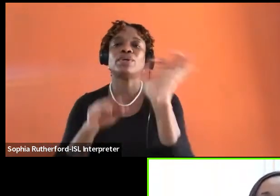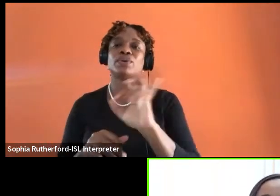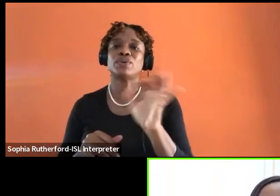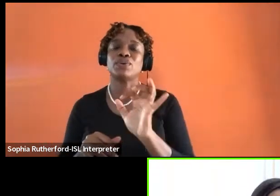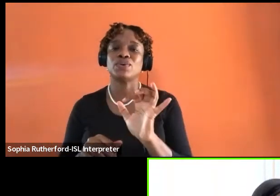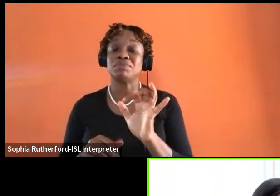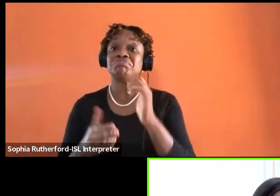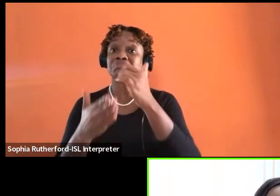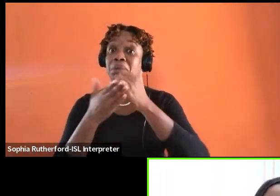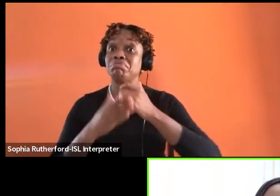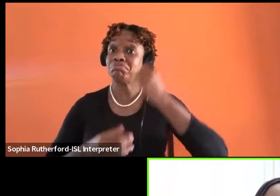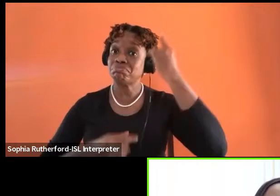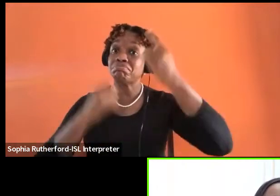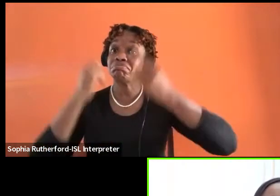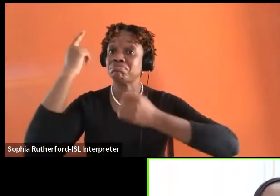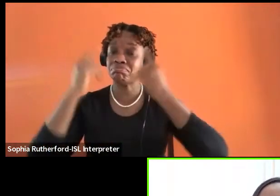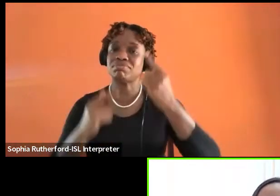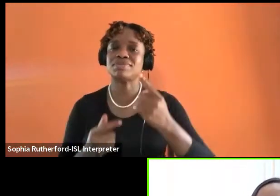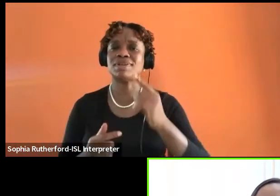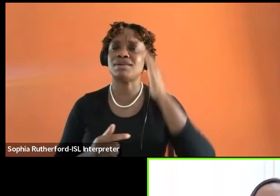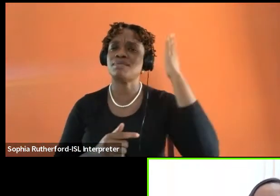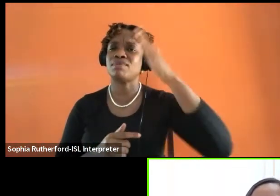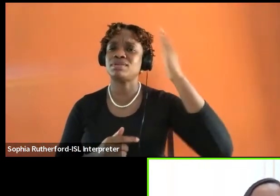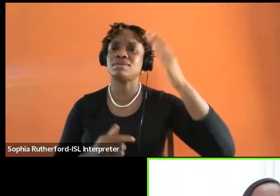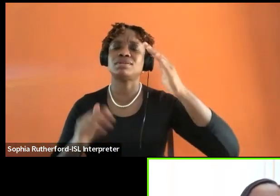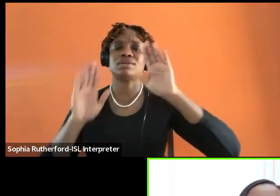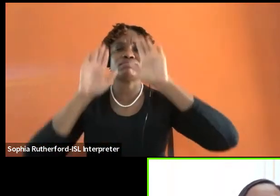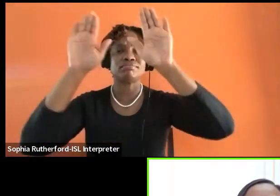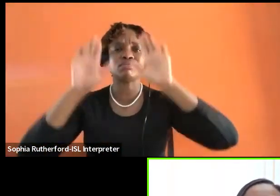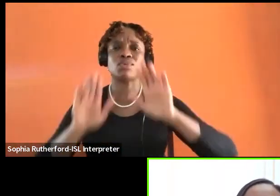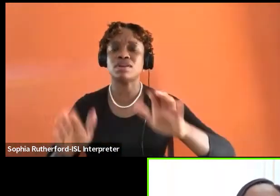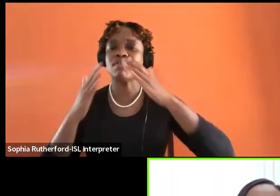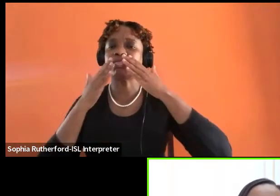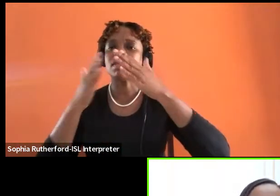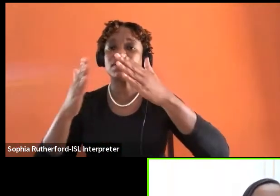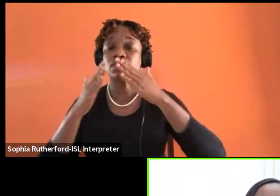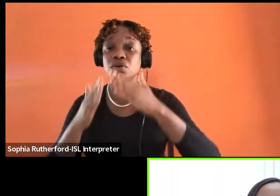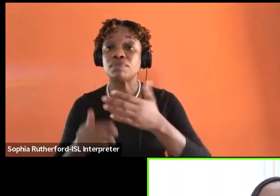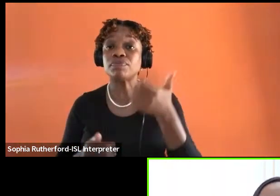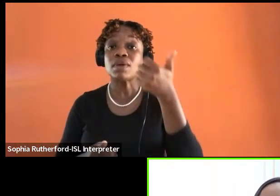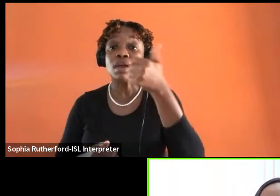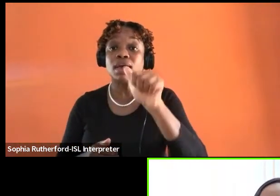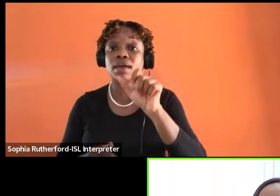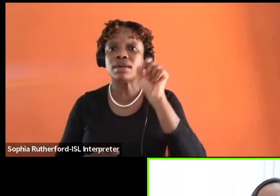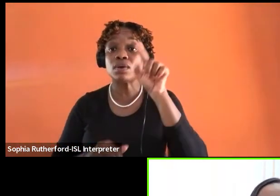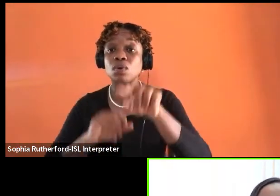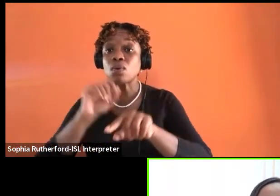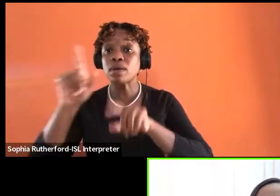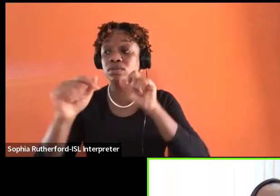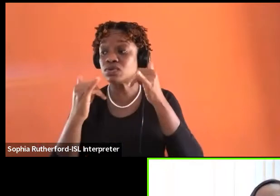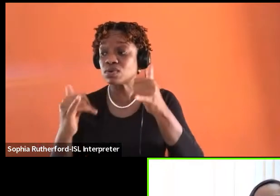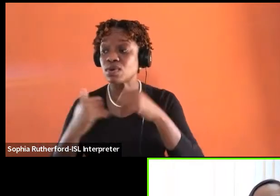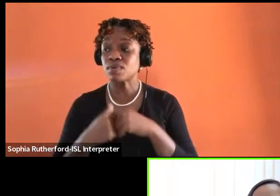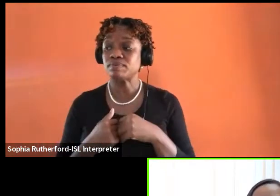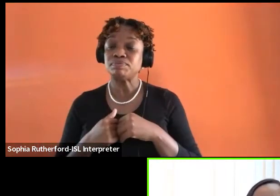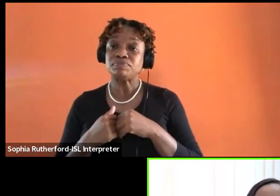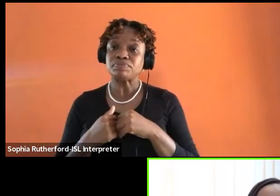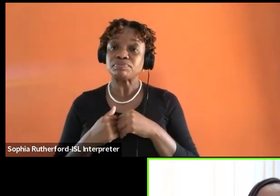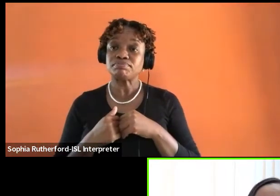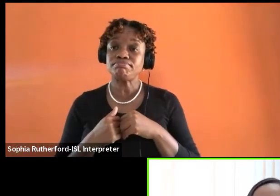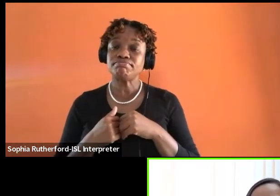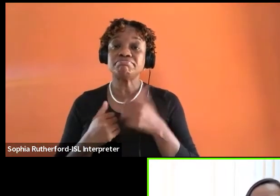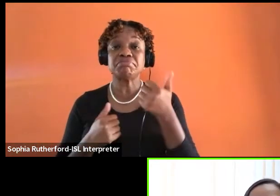wonderful presentation. Thank you so much. Are we going to take any questions at this time? If there are